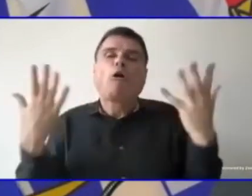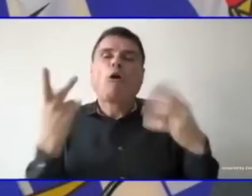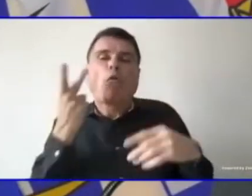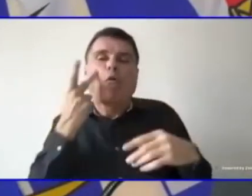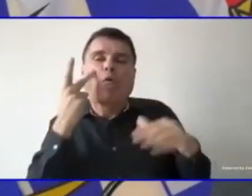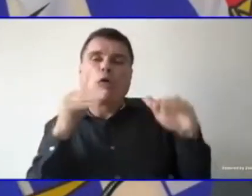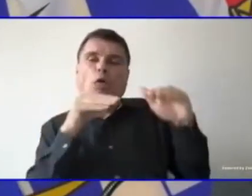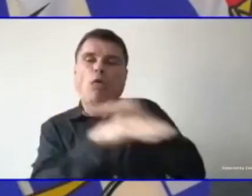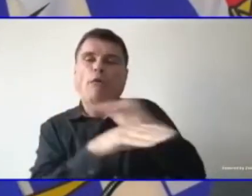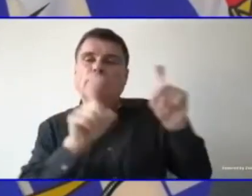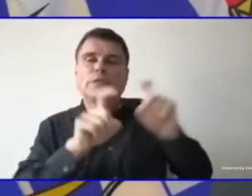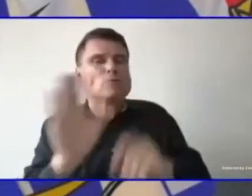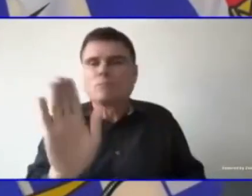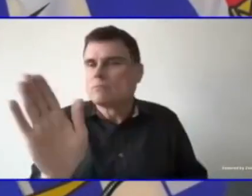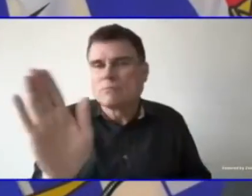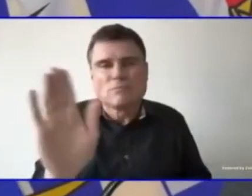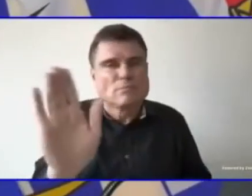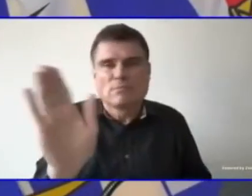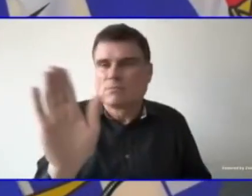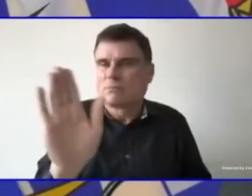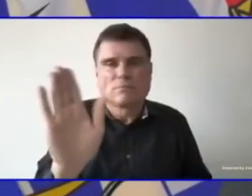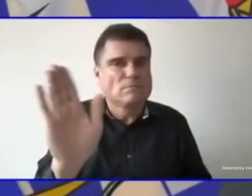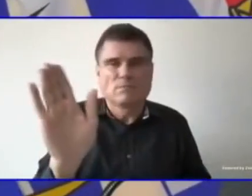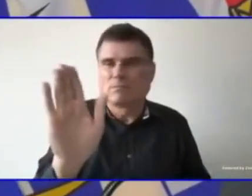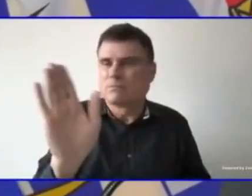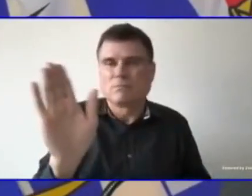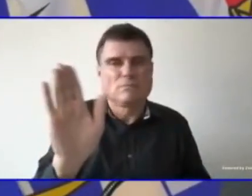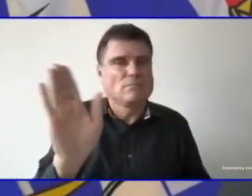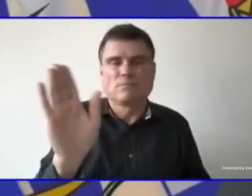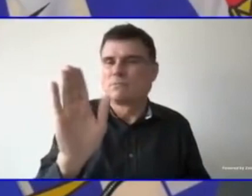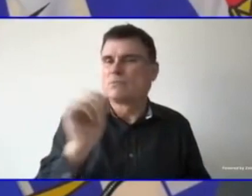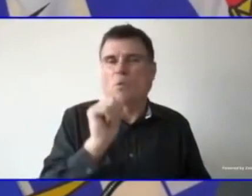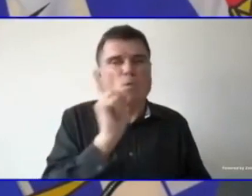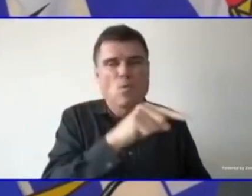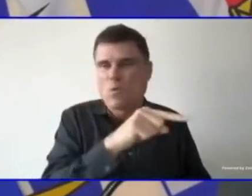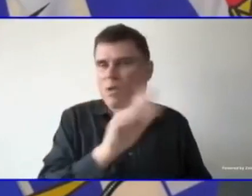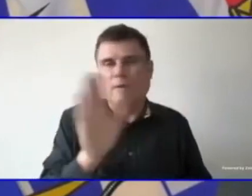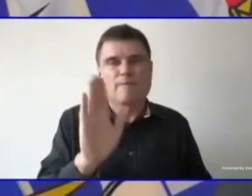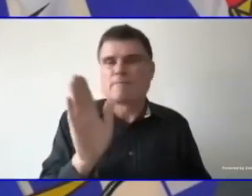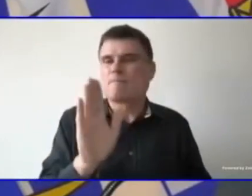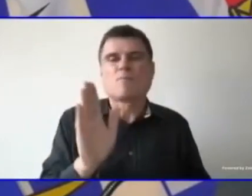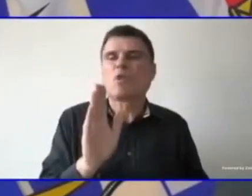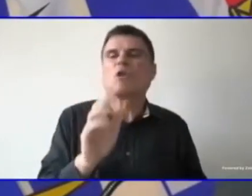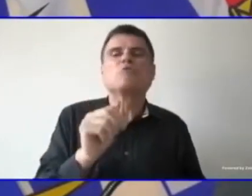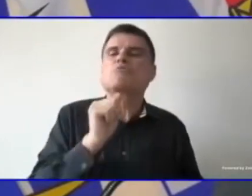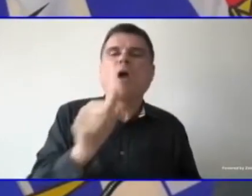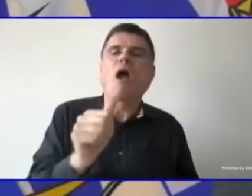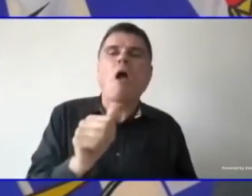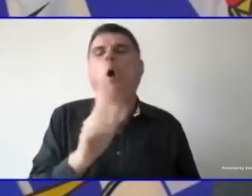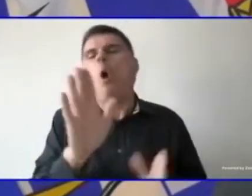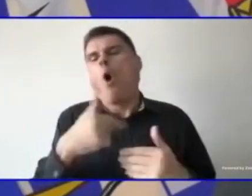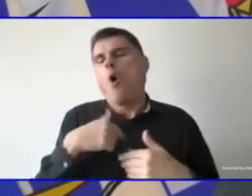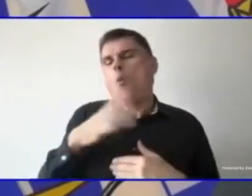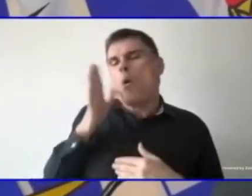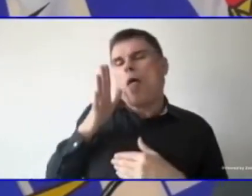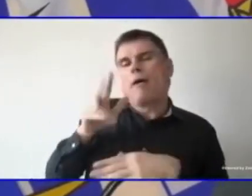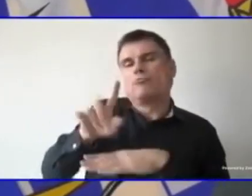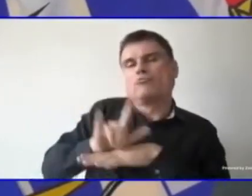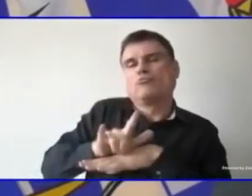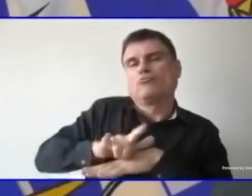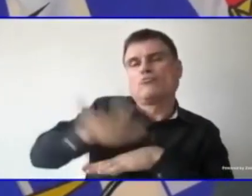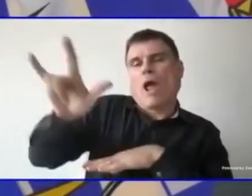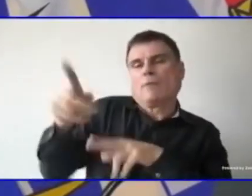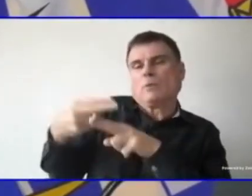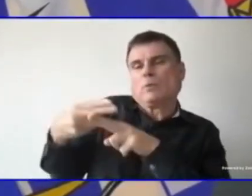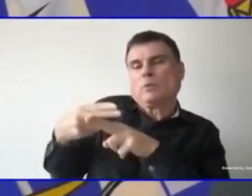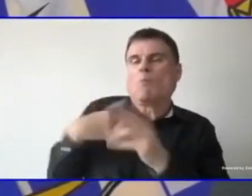those who really need it. The testing centres are not for pre-travel screening, nor do they give you a green light to spend